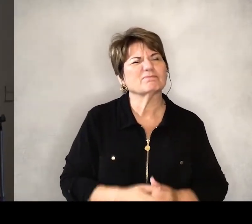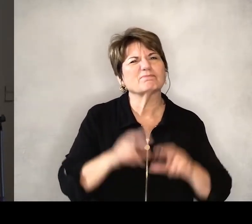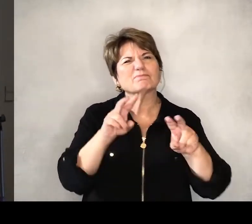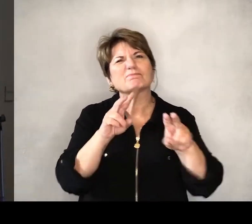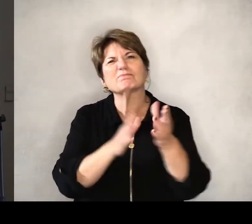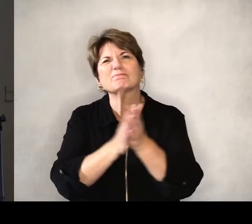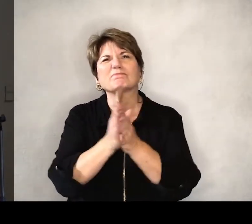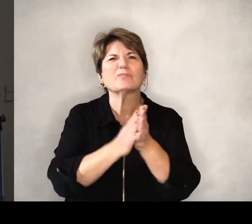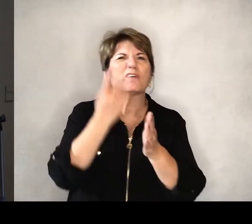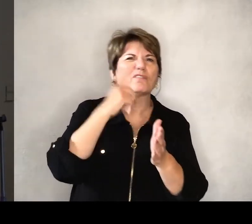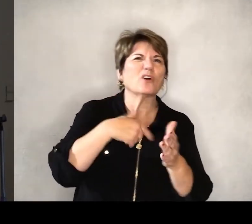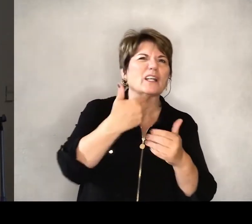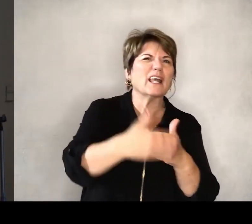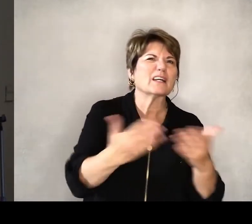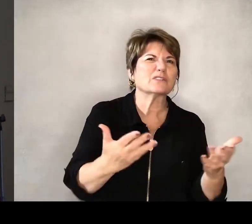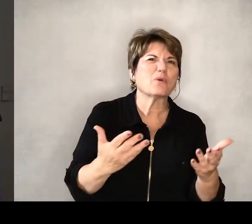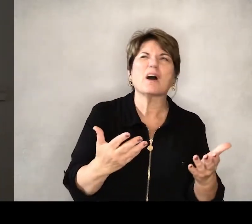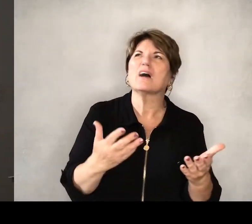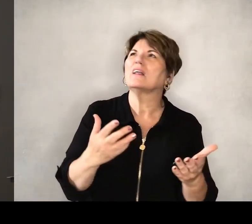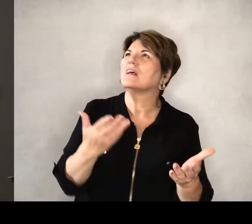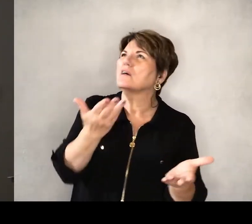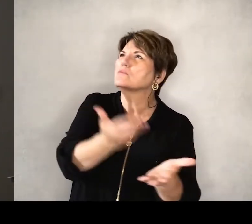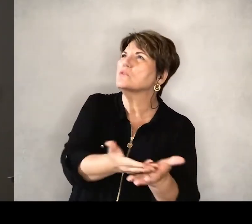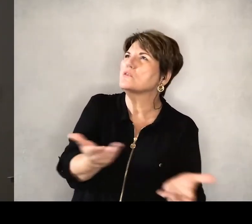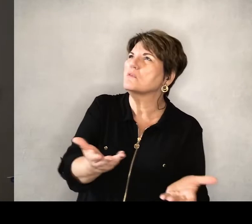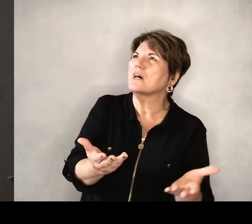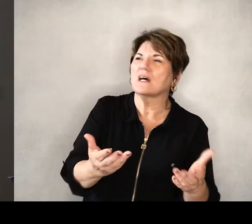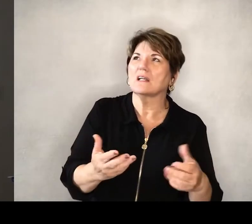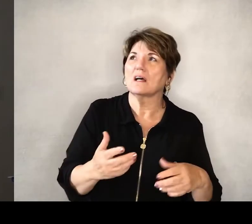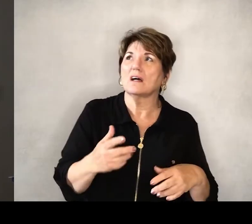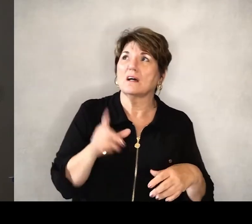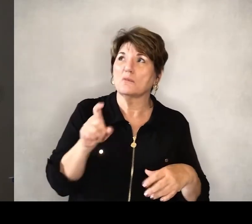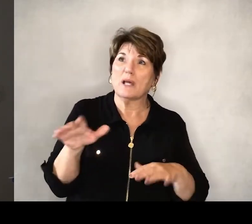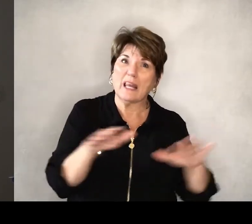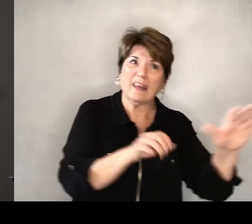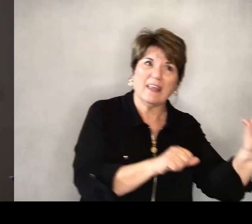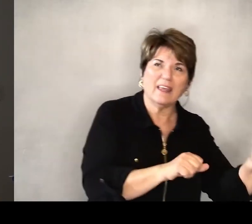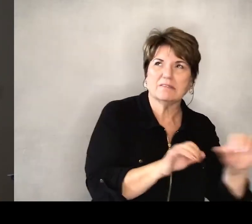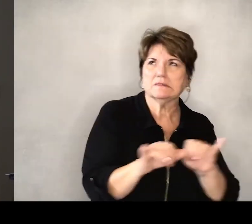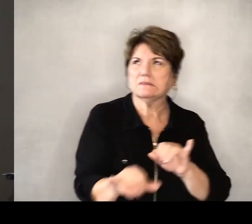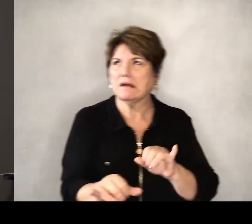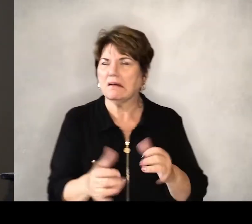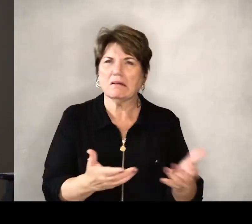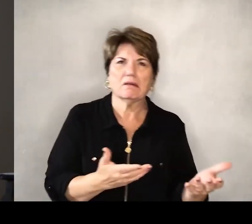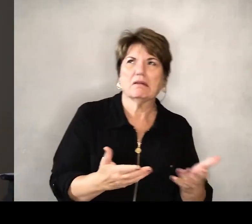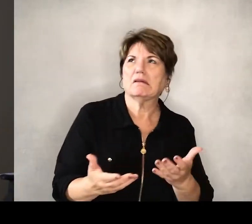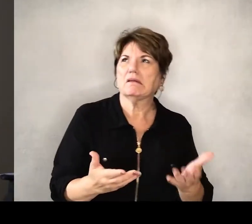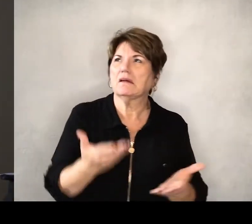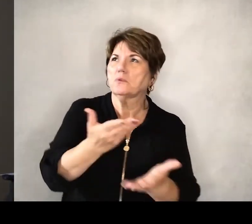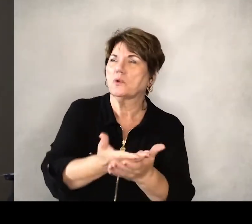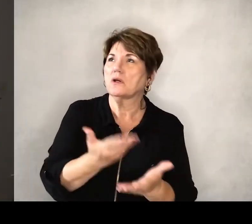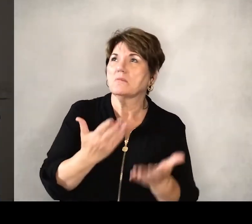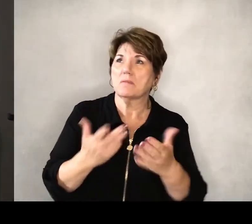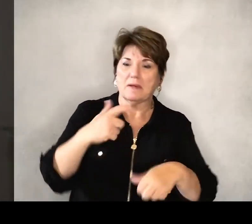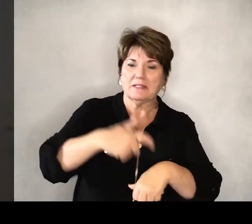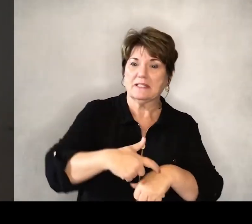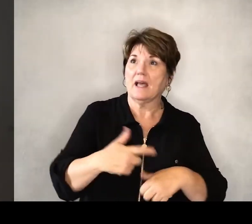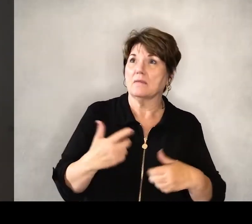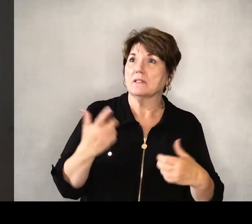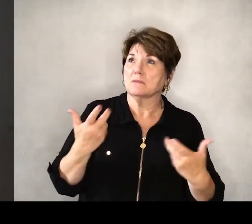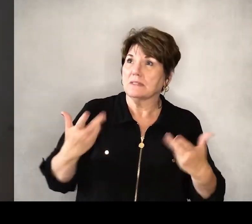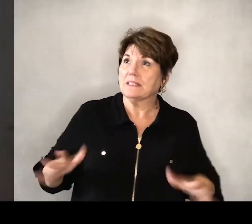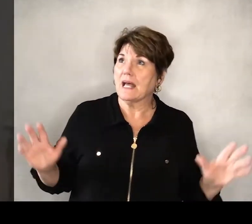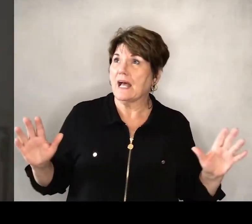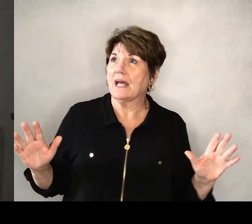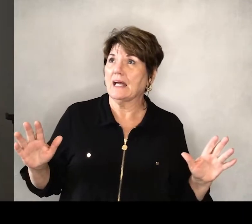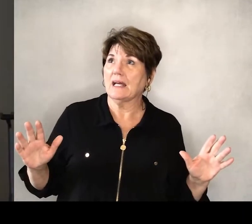looking for next? I kept looking for sort of signs of, like, this was the time I was supposed to leave, or, you know, this was the sign that maybe my time here was supposed to be